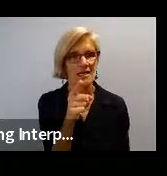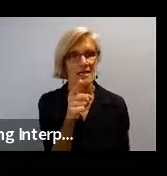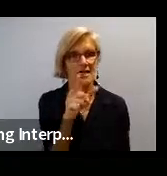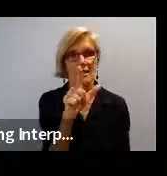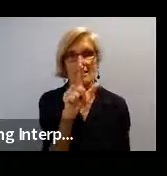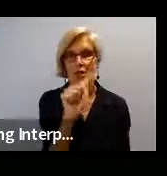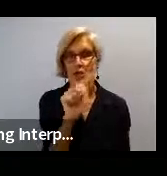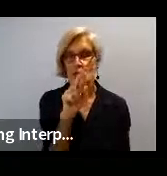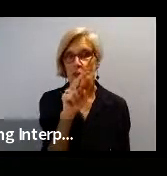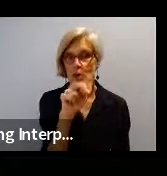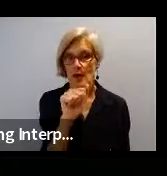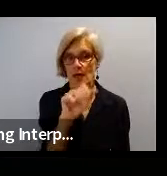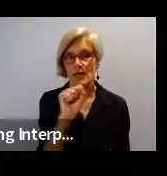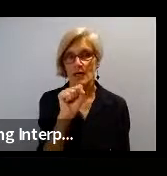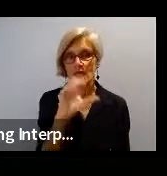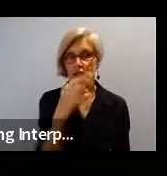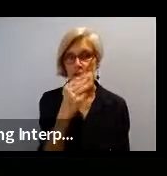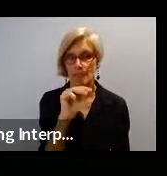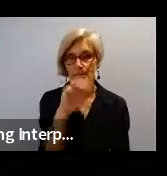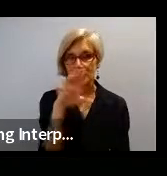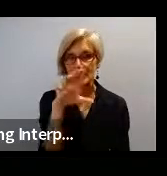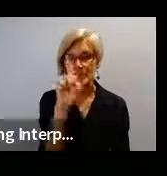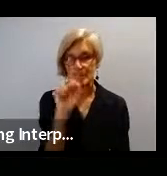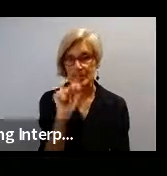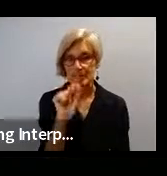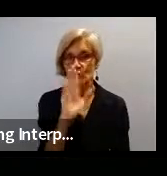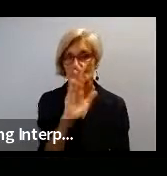Lorna Schmidt.